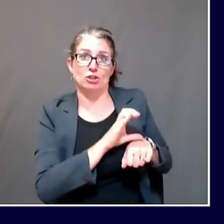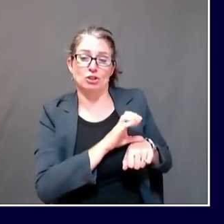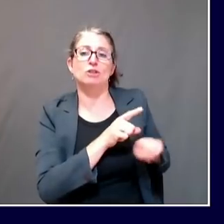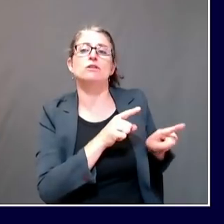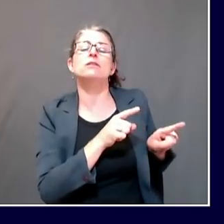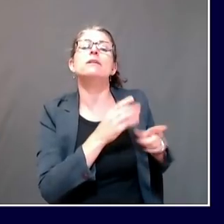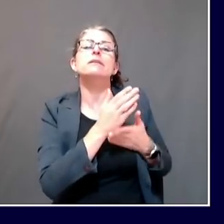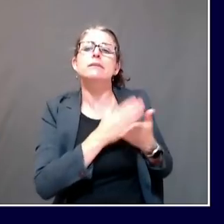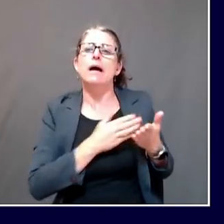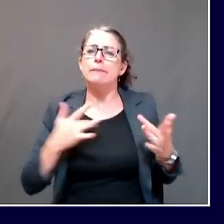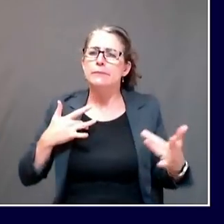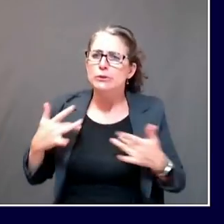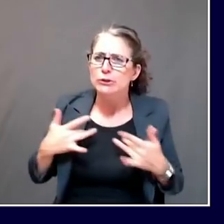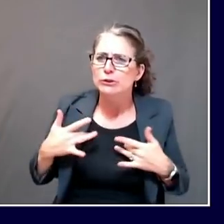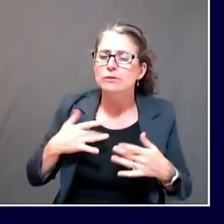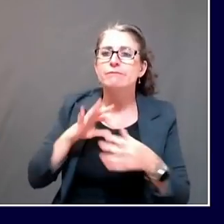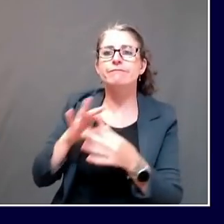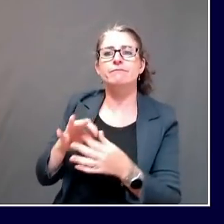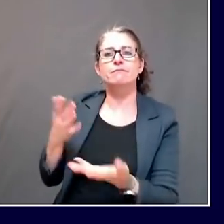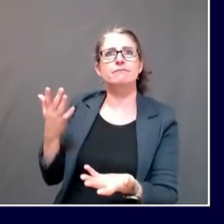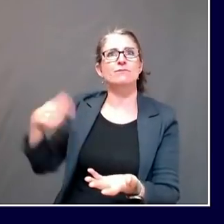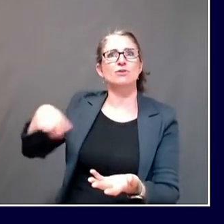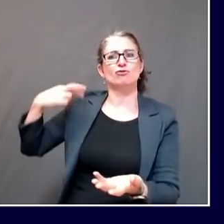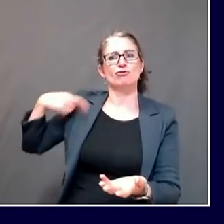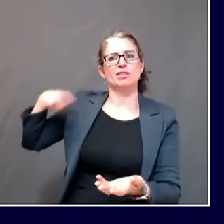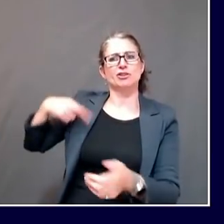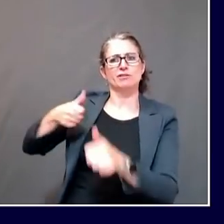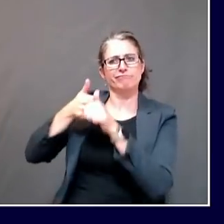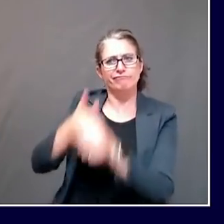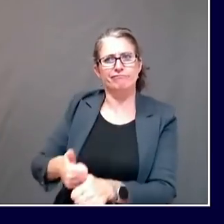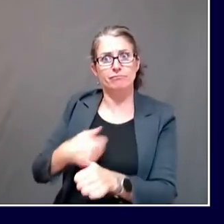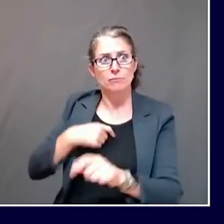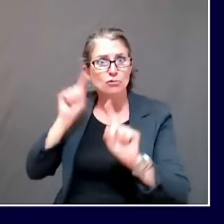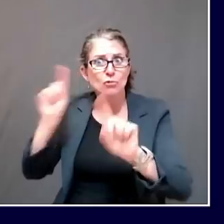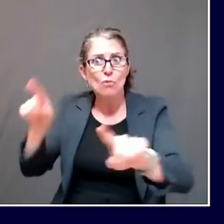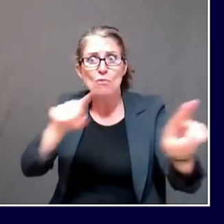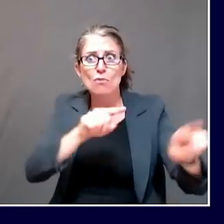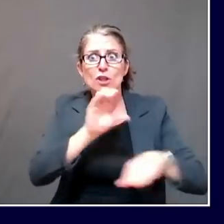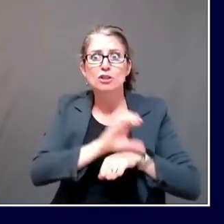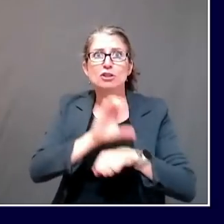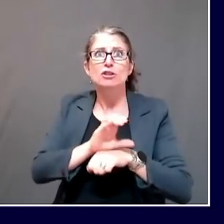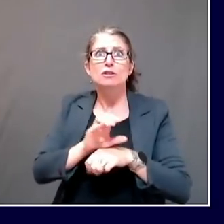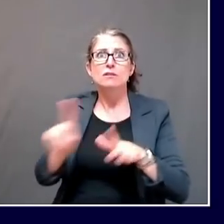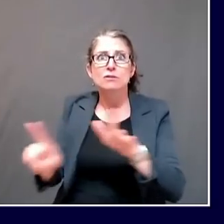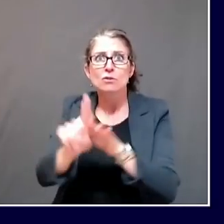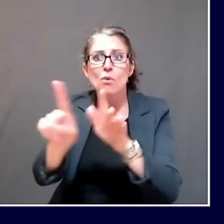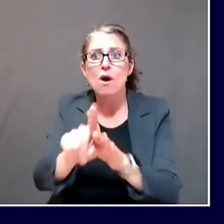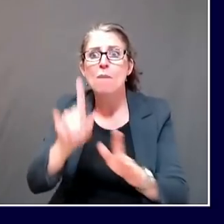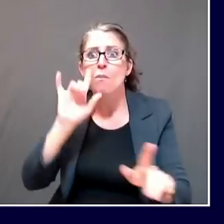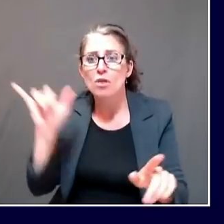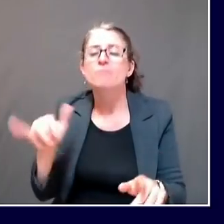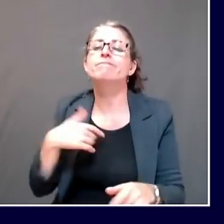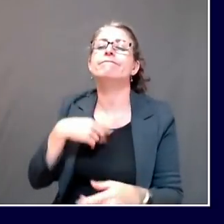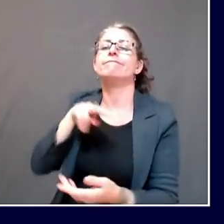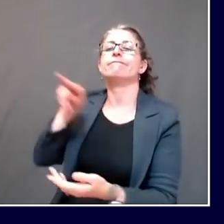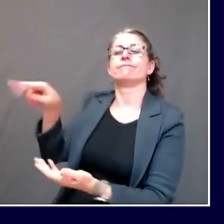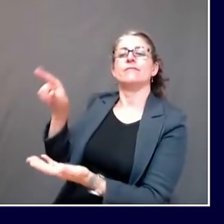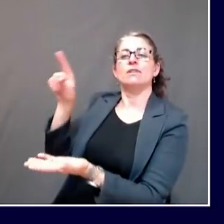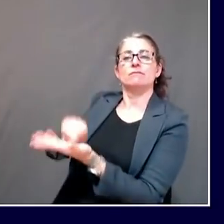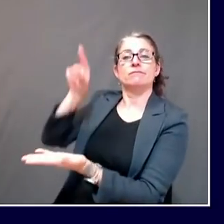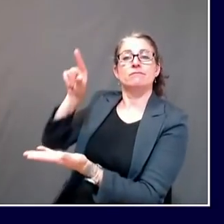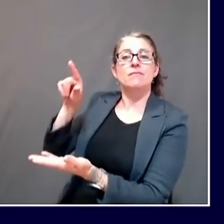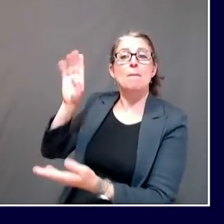read an editorial in the Bangor Daily the other day and an article in the Boston Globe the other day from faith leaders of all various